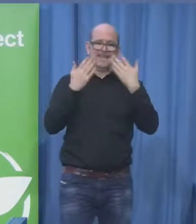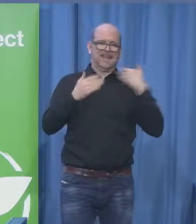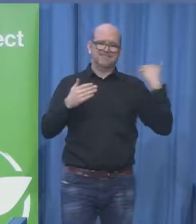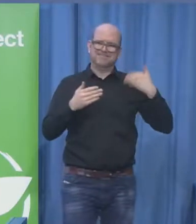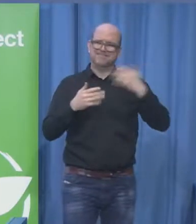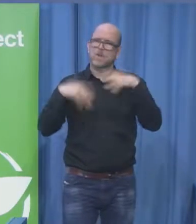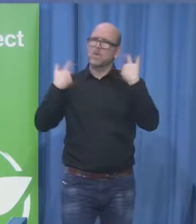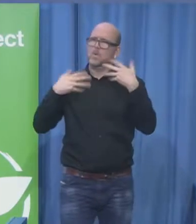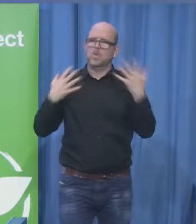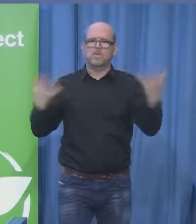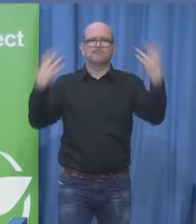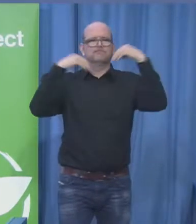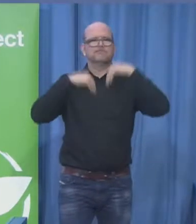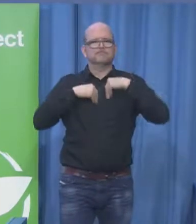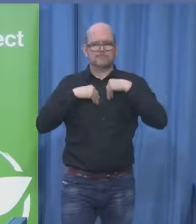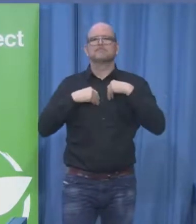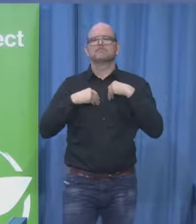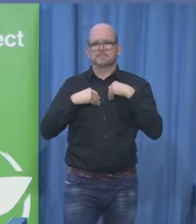from the conference.